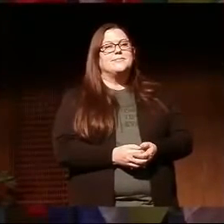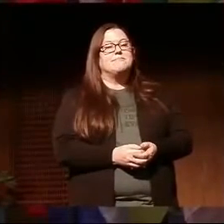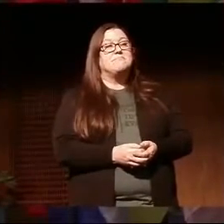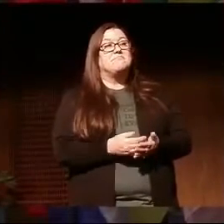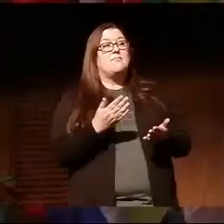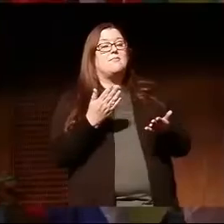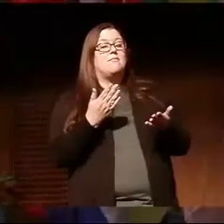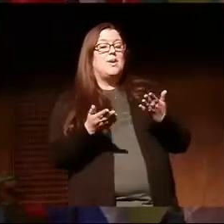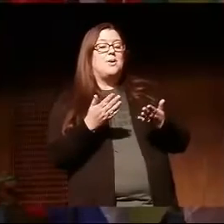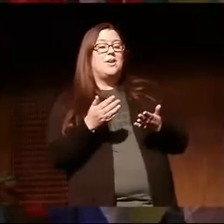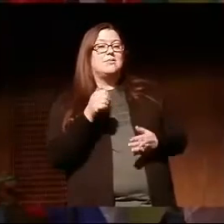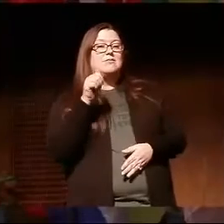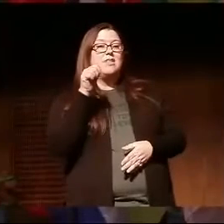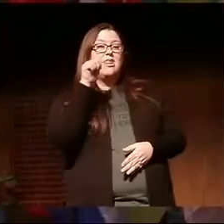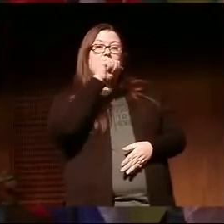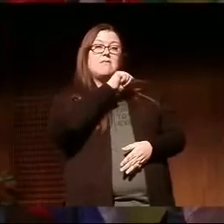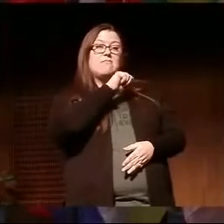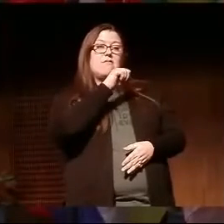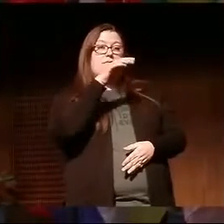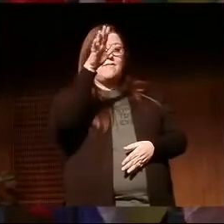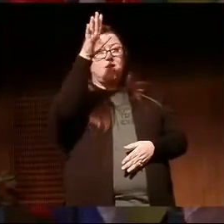the alcoholic father